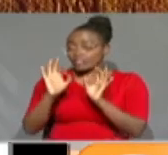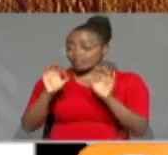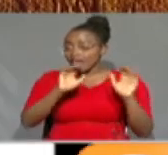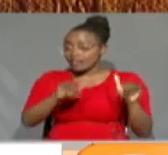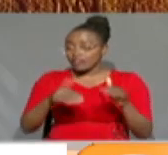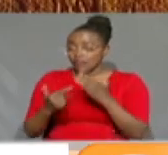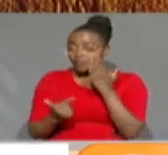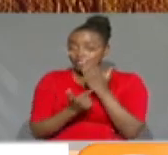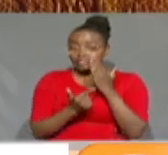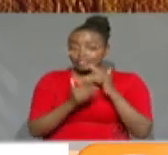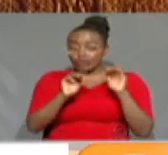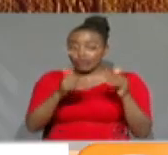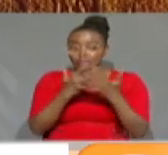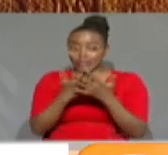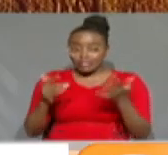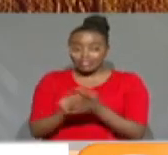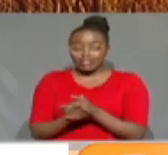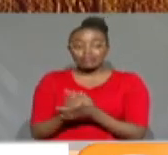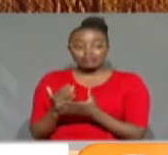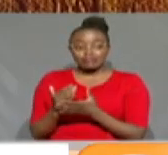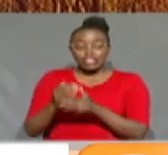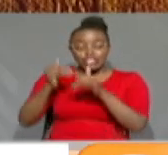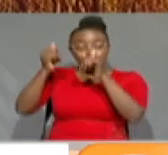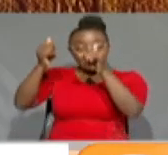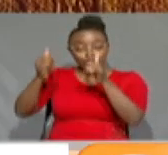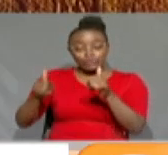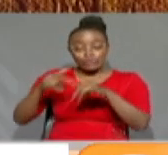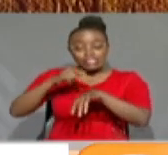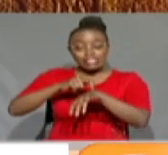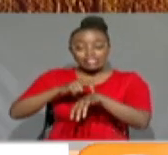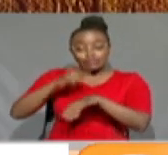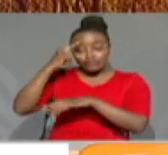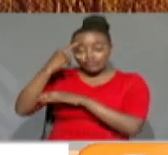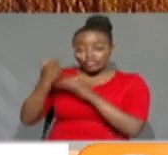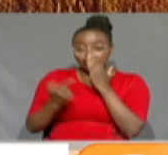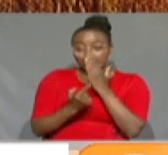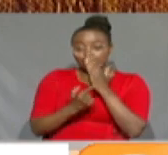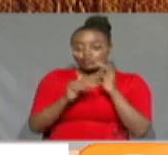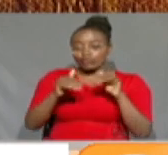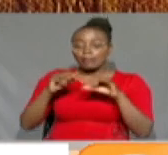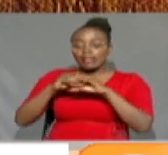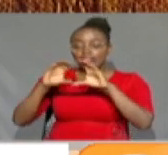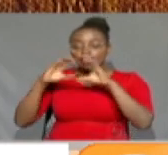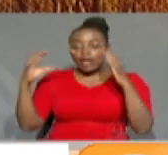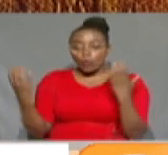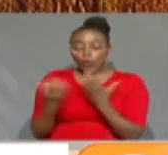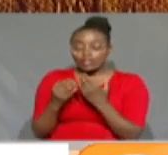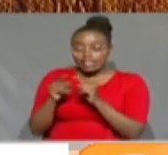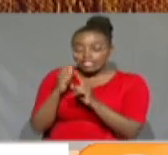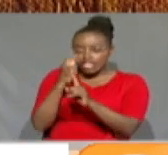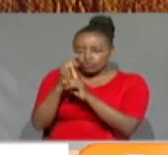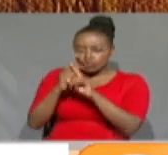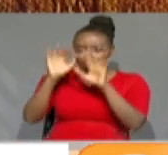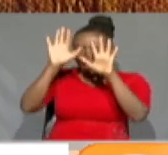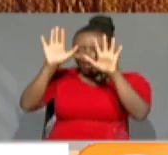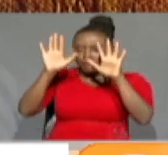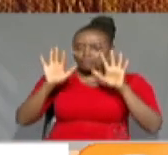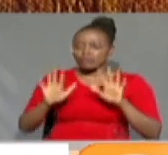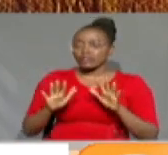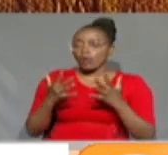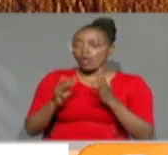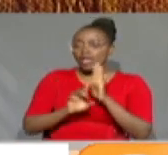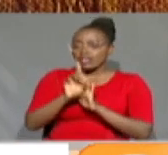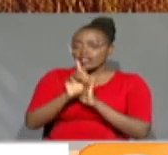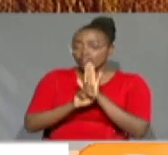Digital farming tools are ushering in a new era of digital farmers around the world. Such tools are critical, more so in